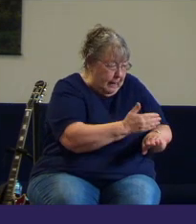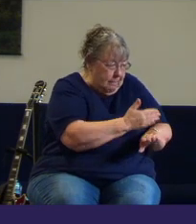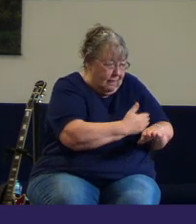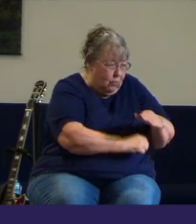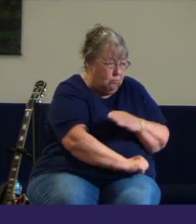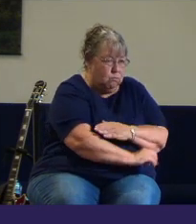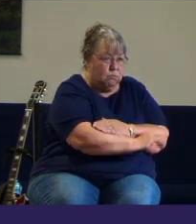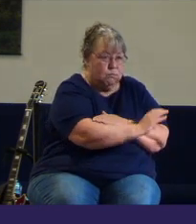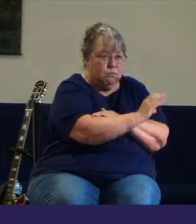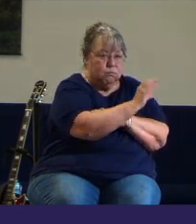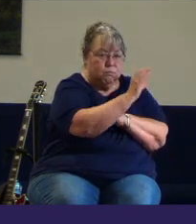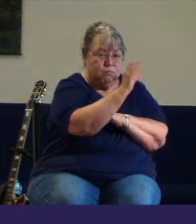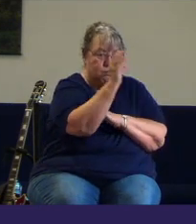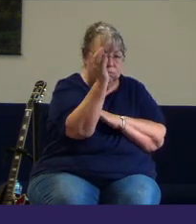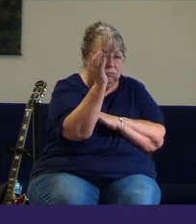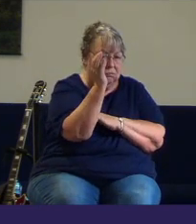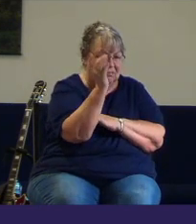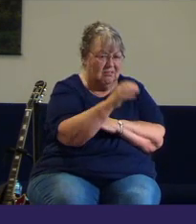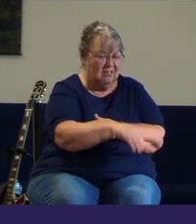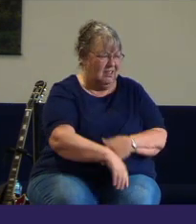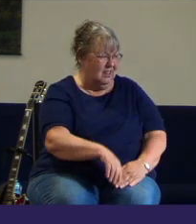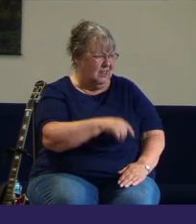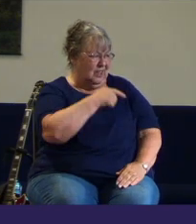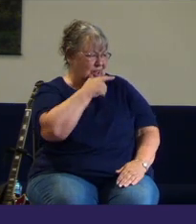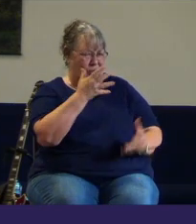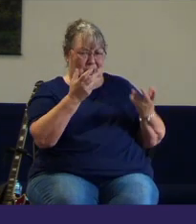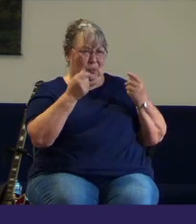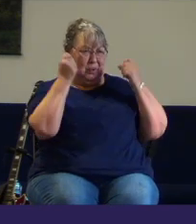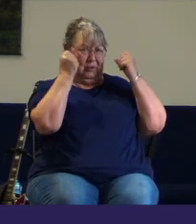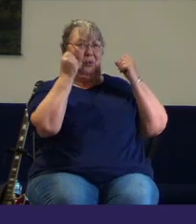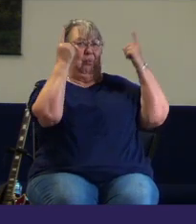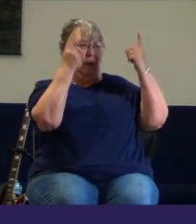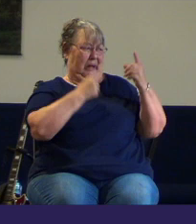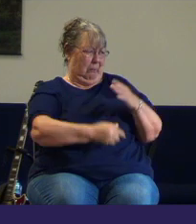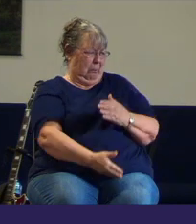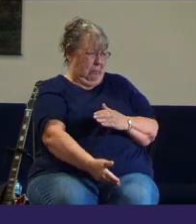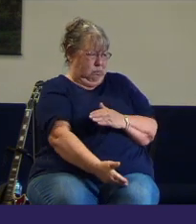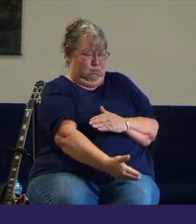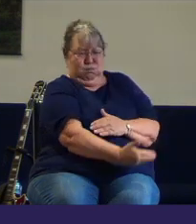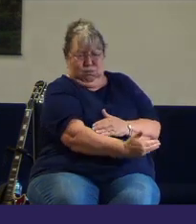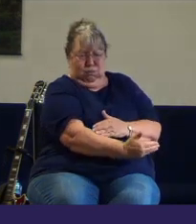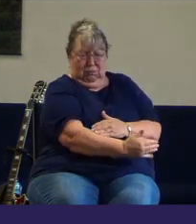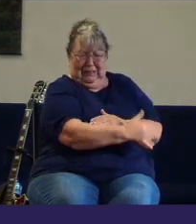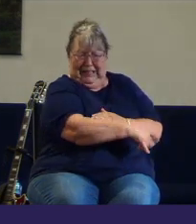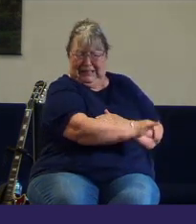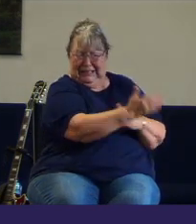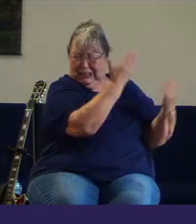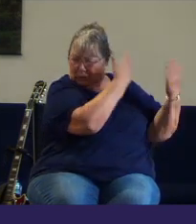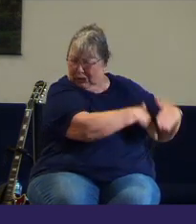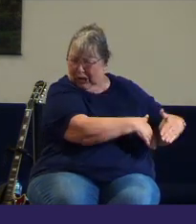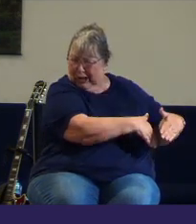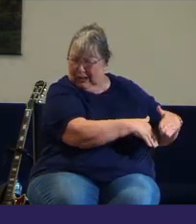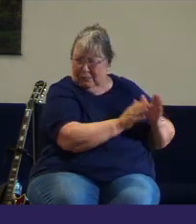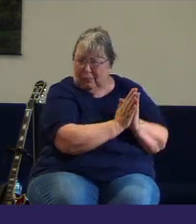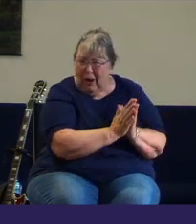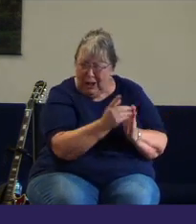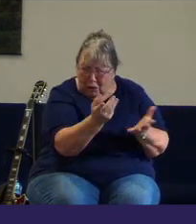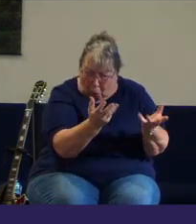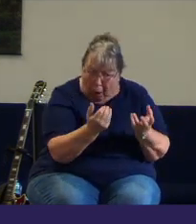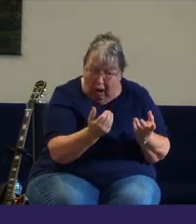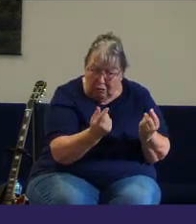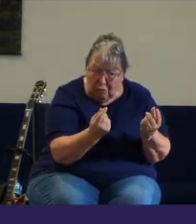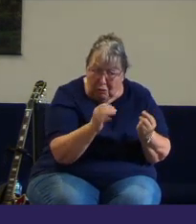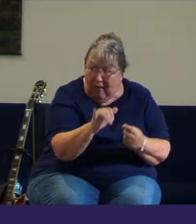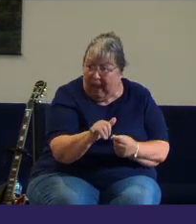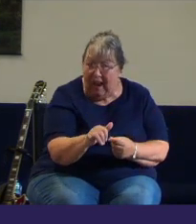Totally inconvenient, right? I mean, who likes to wake up early in the morning when it's still dark out to pray? I mean, how many? All